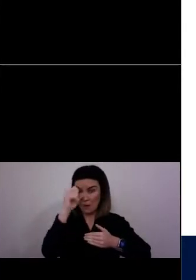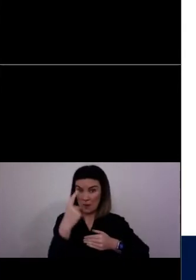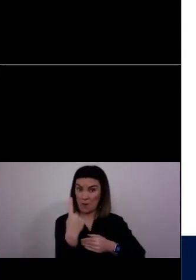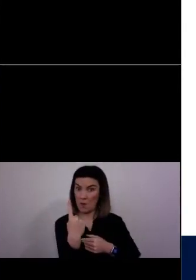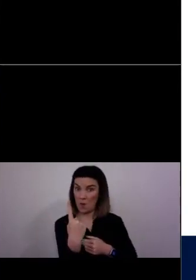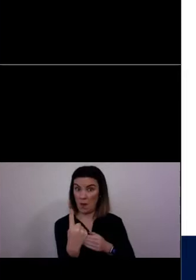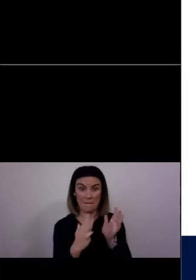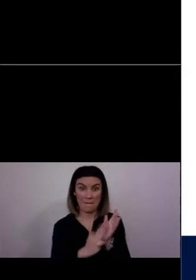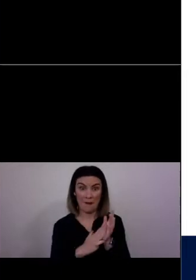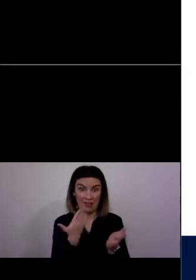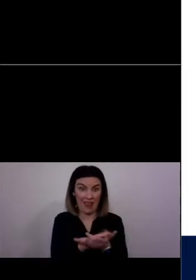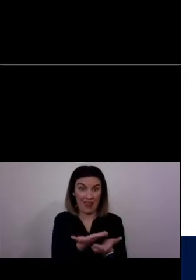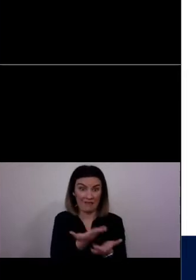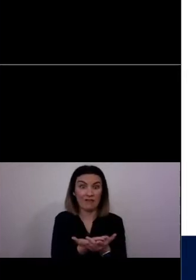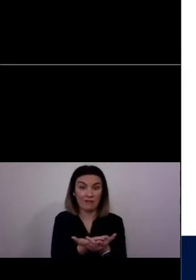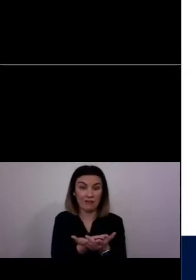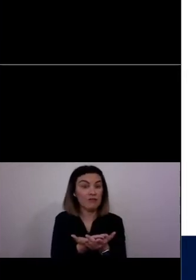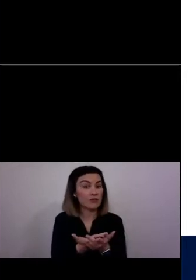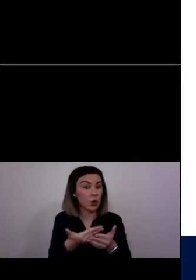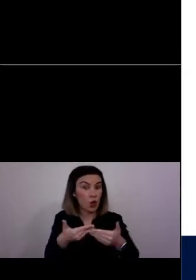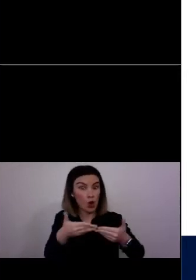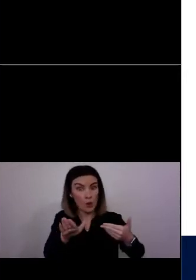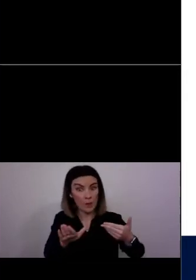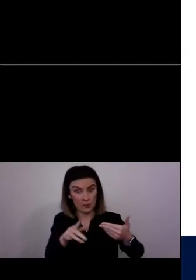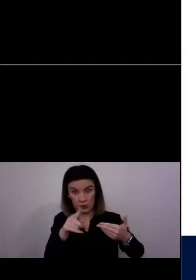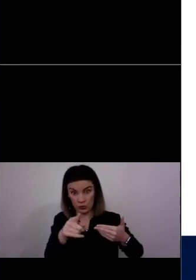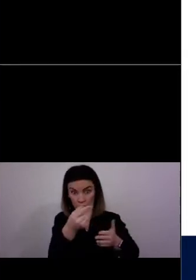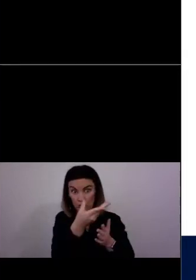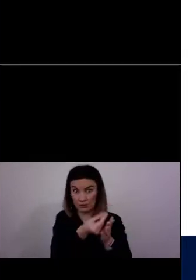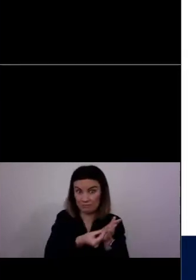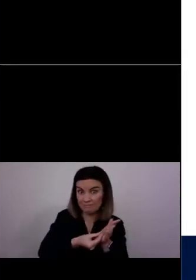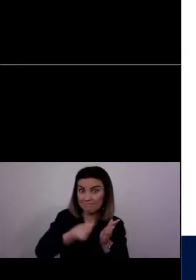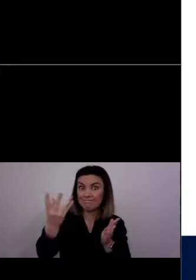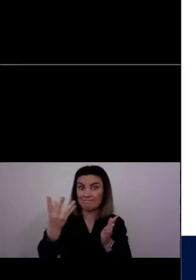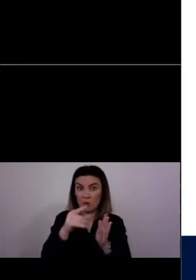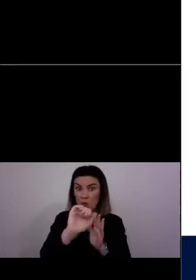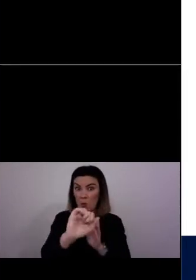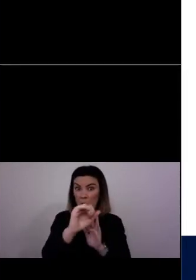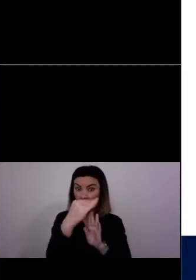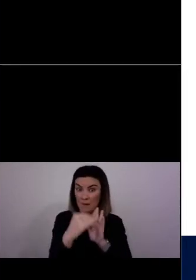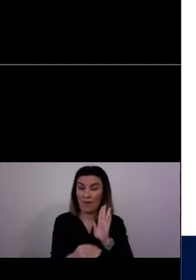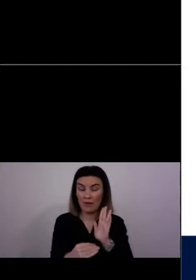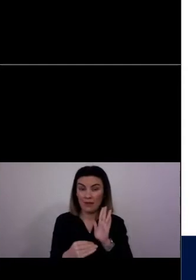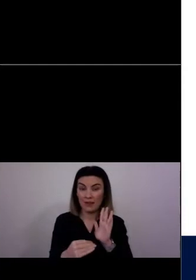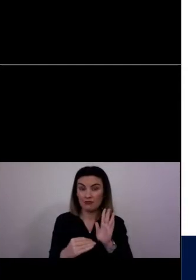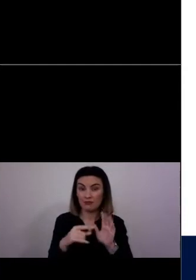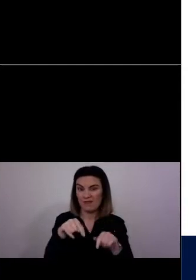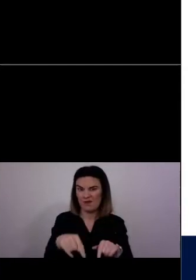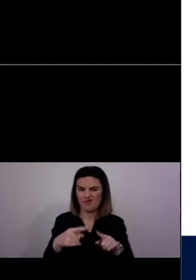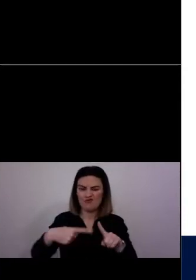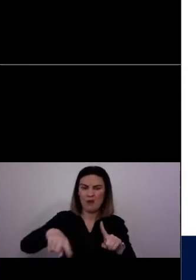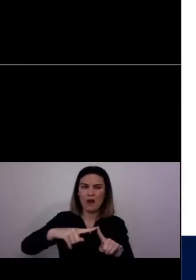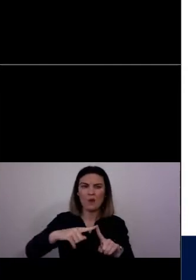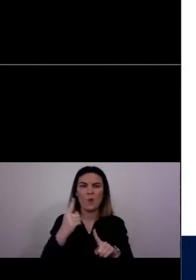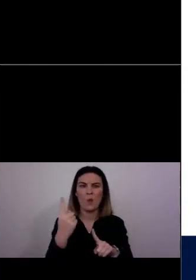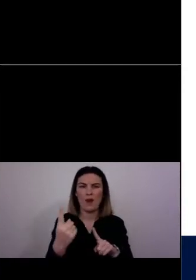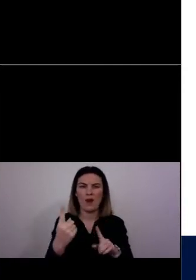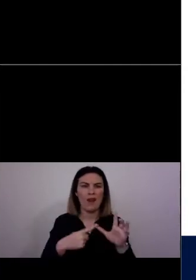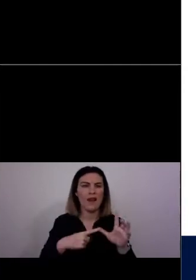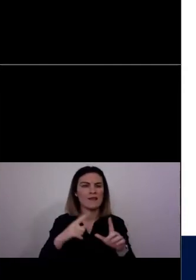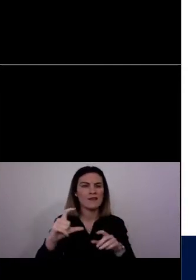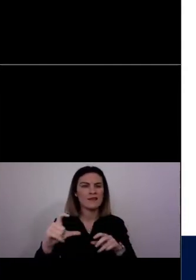now to submit an application to the round 1 ACFP. So think about what you need